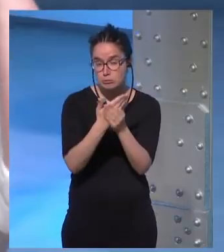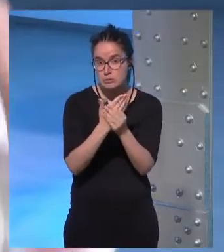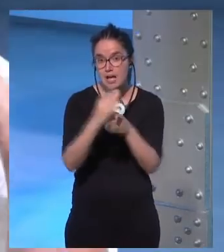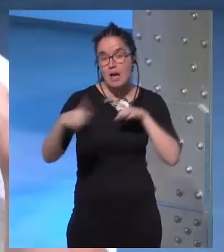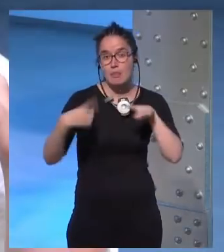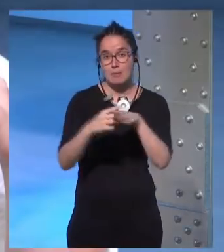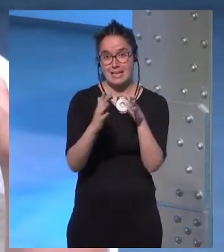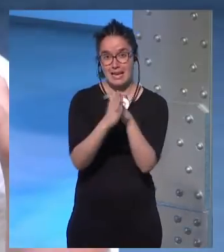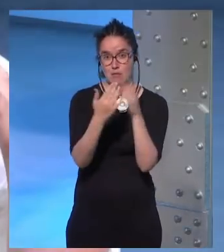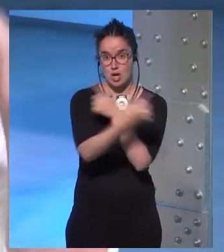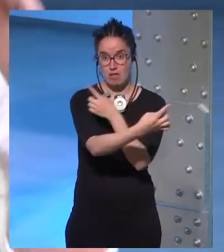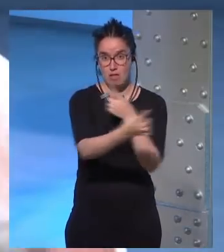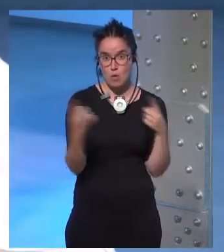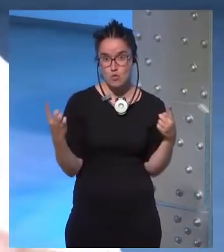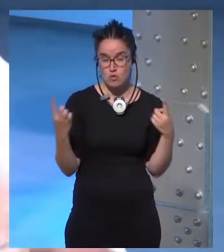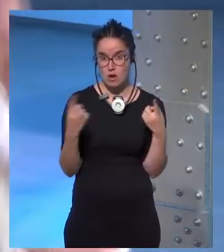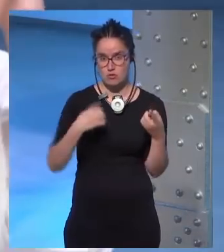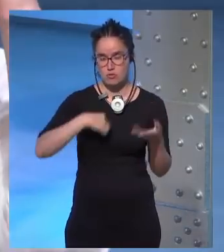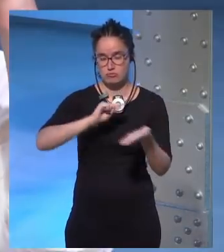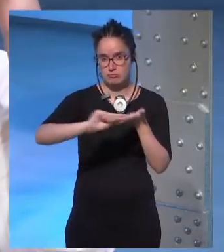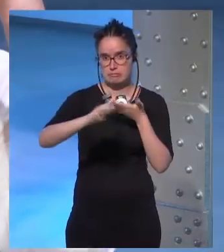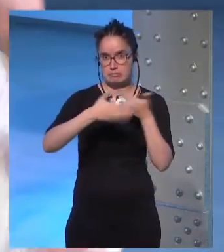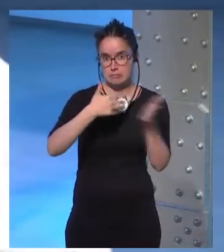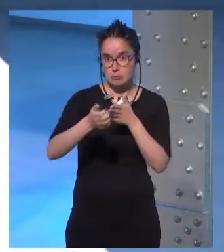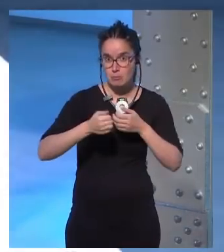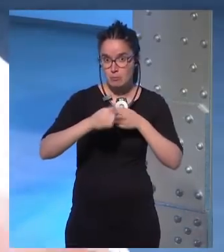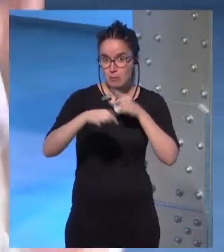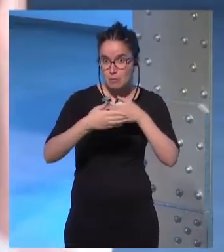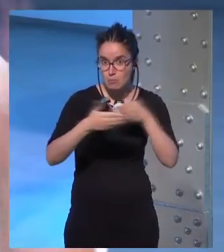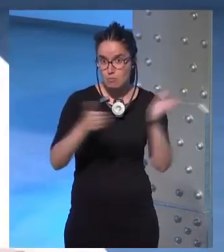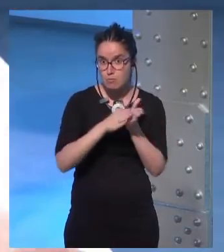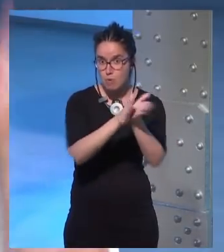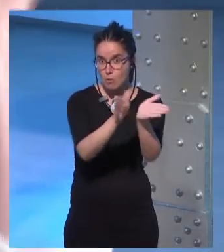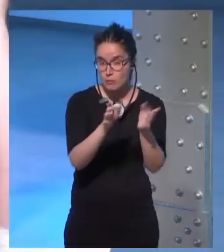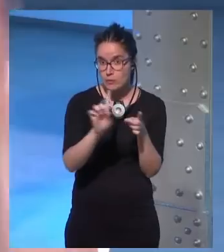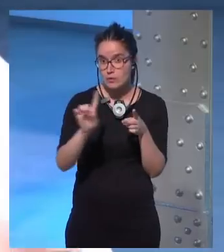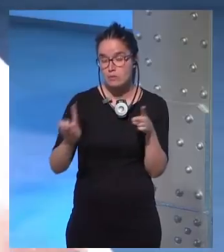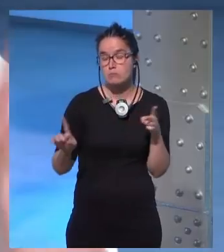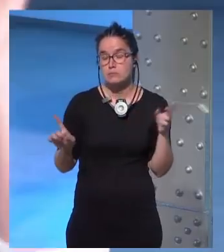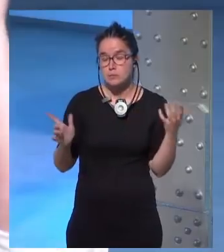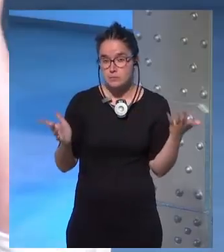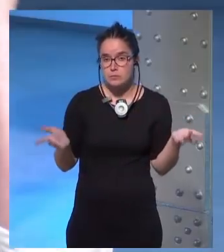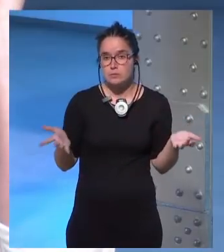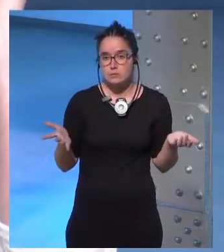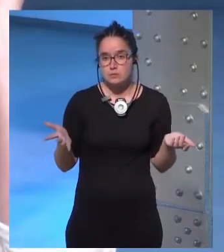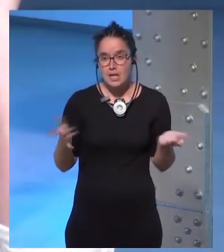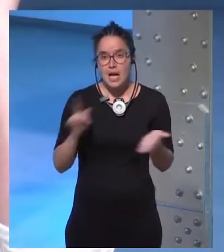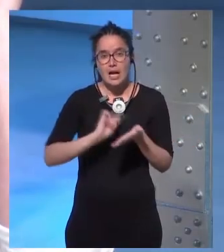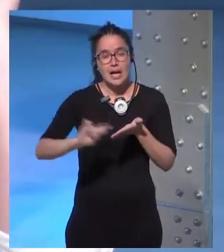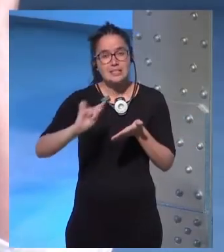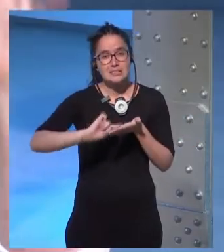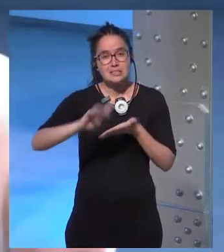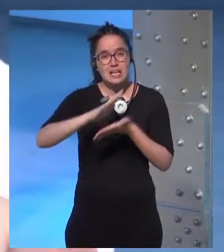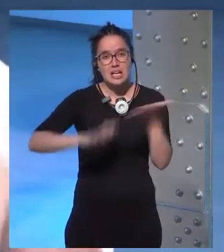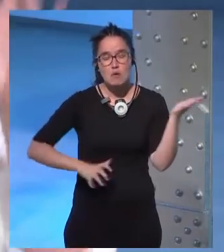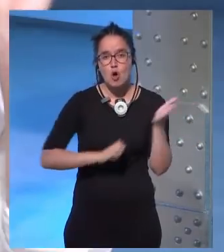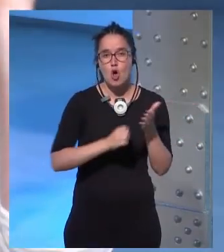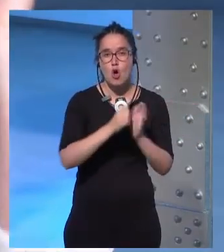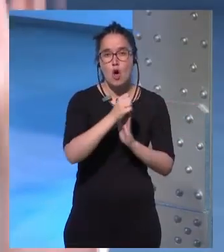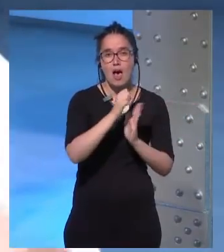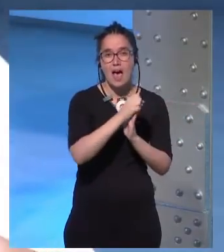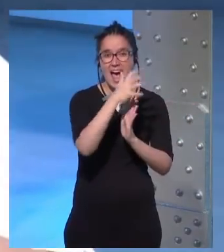full, like 6 weeks of blog posts that I write and articles that I write, and, you know,